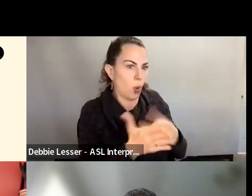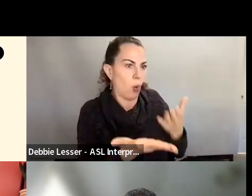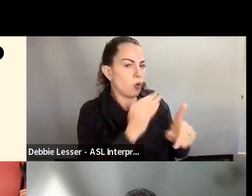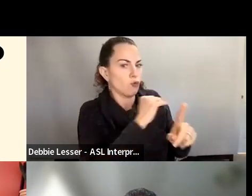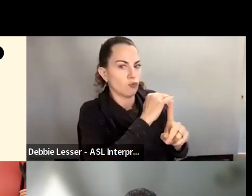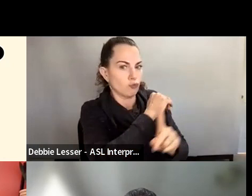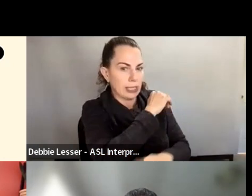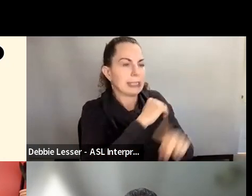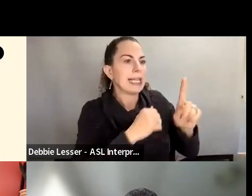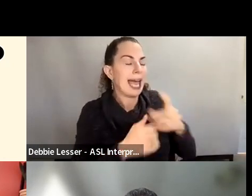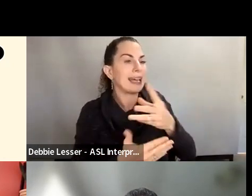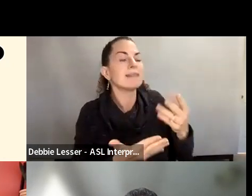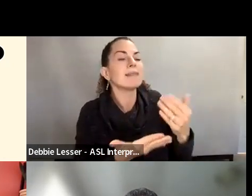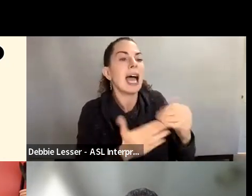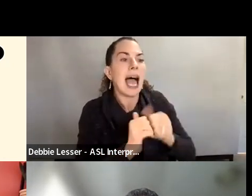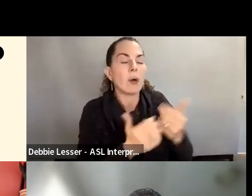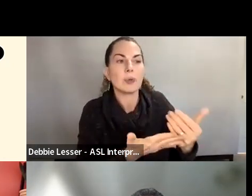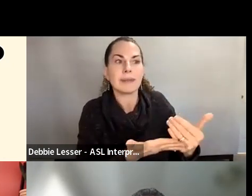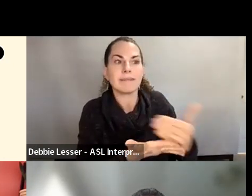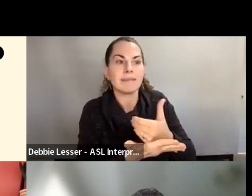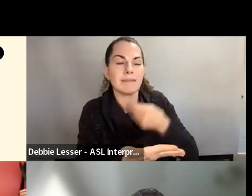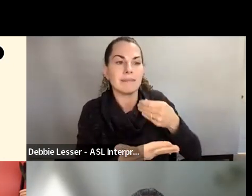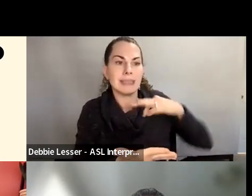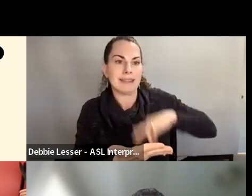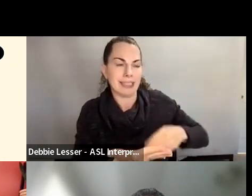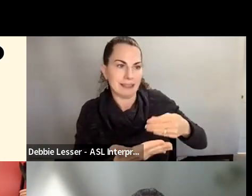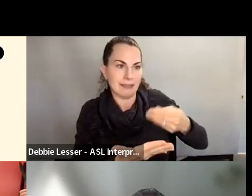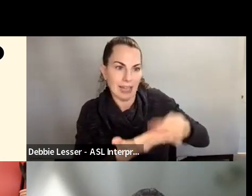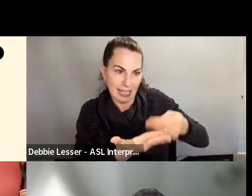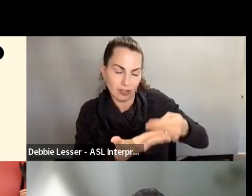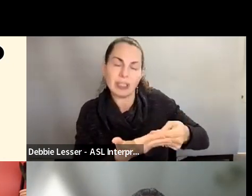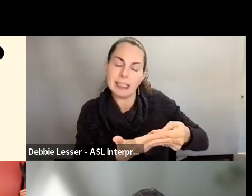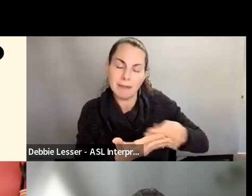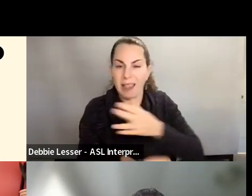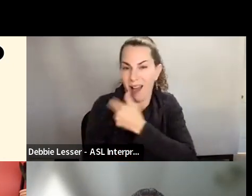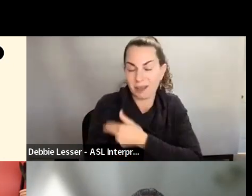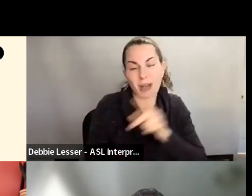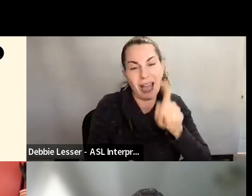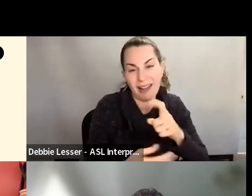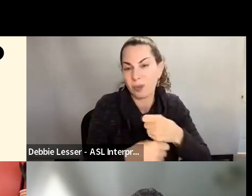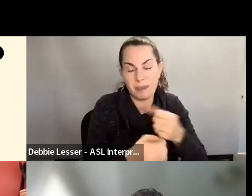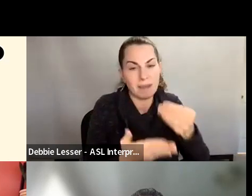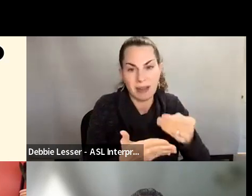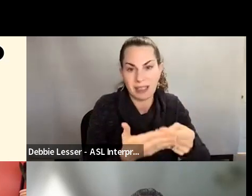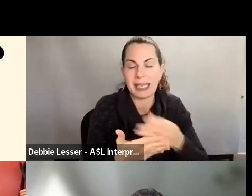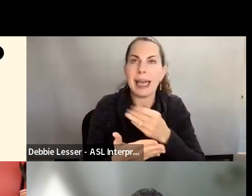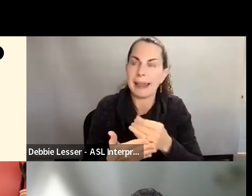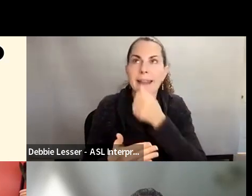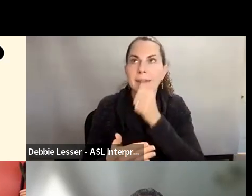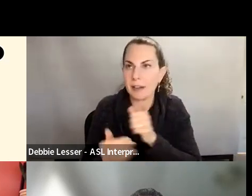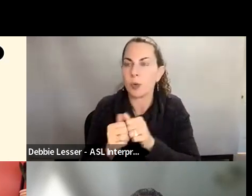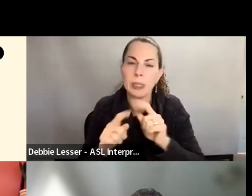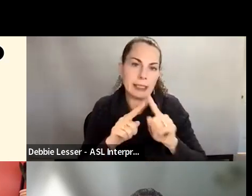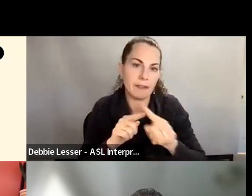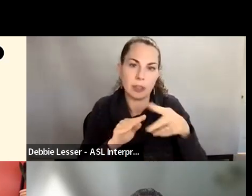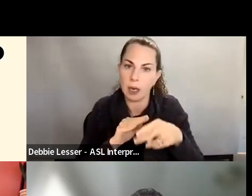some money. And, and already they have suffered a lot of cuts and through COVID and everything else. But if